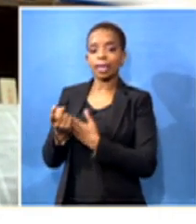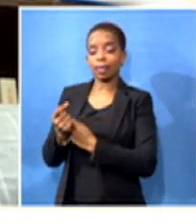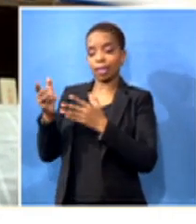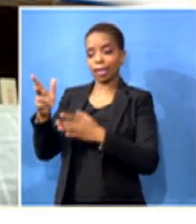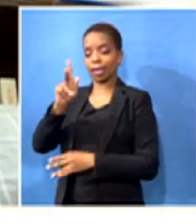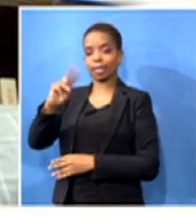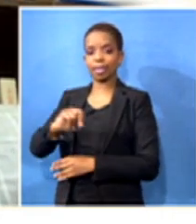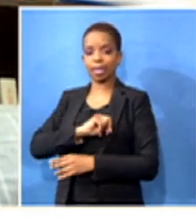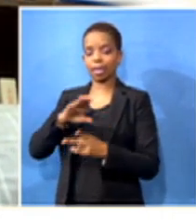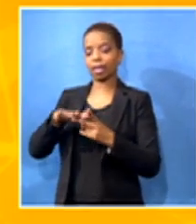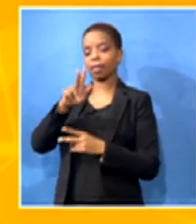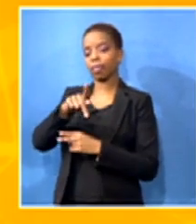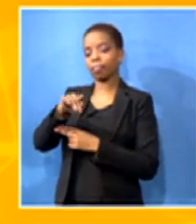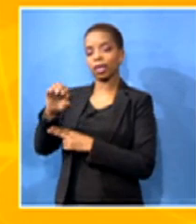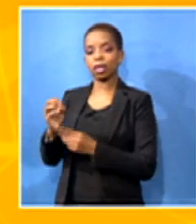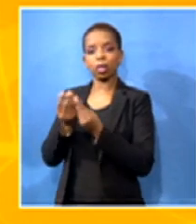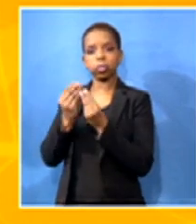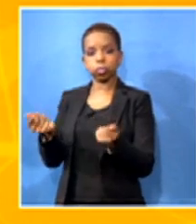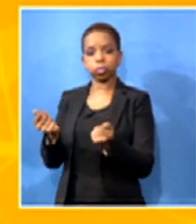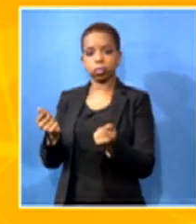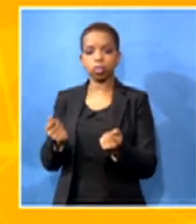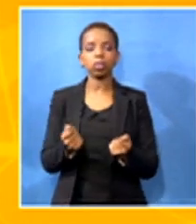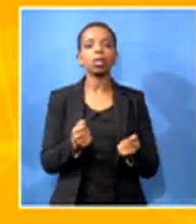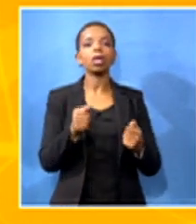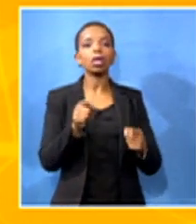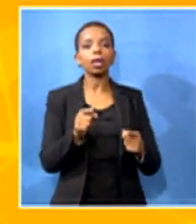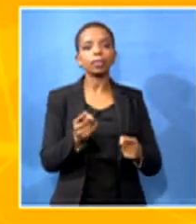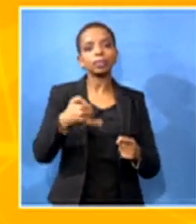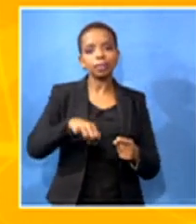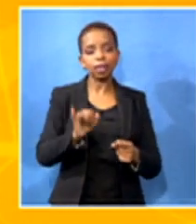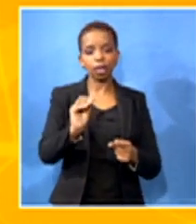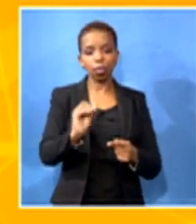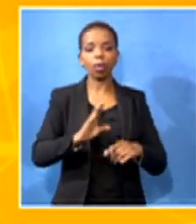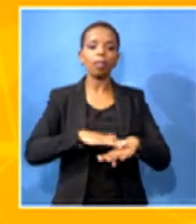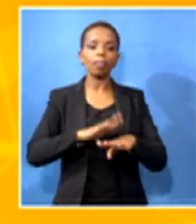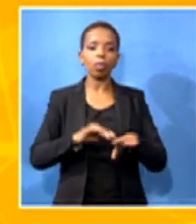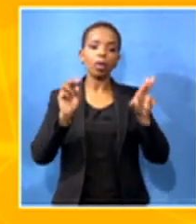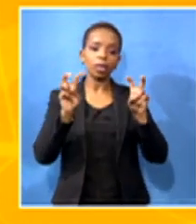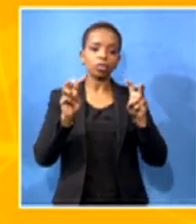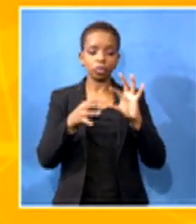and PPEs disappearing, the stealing thereof and other issues with regard to the